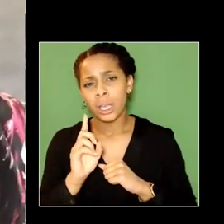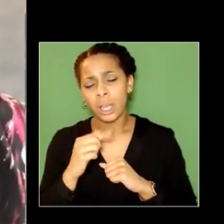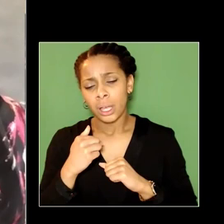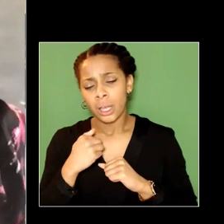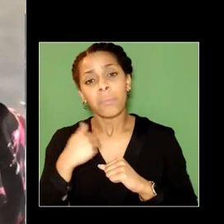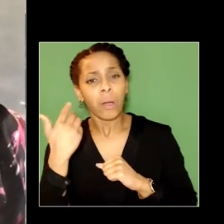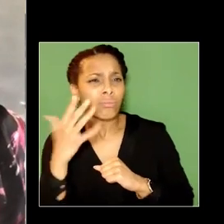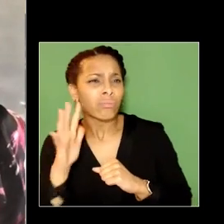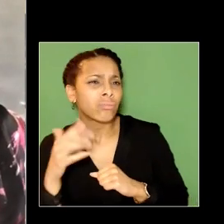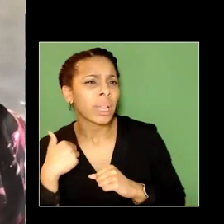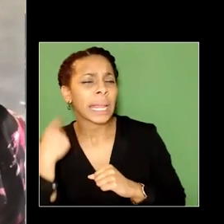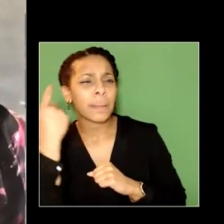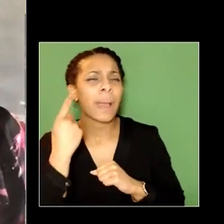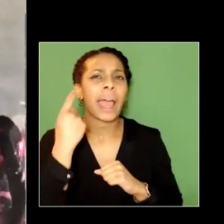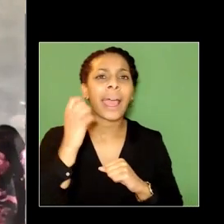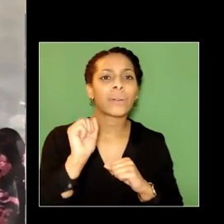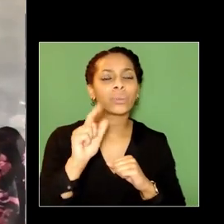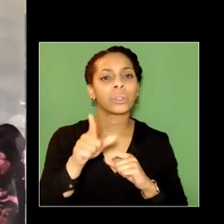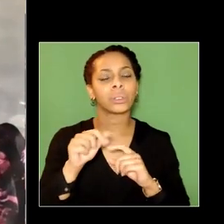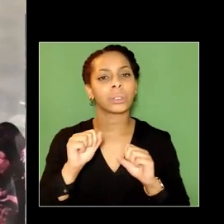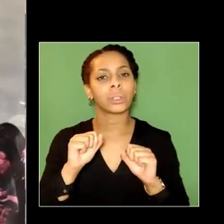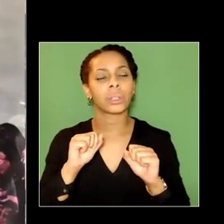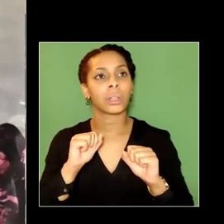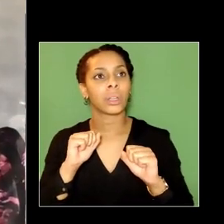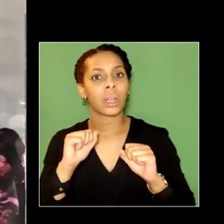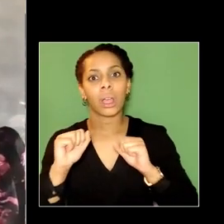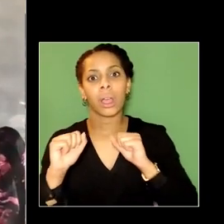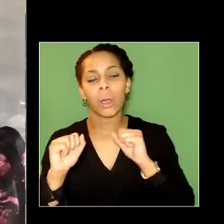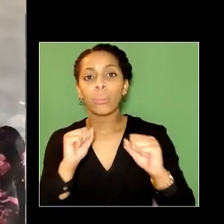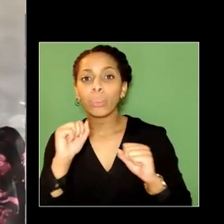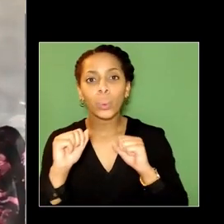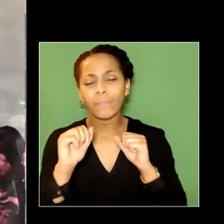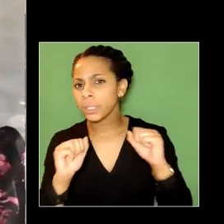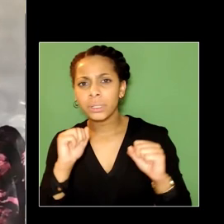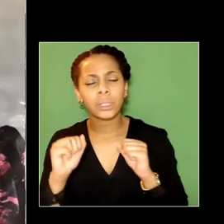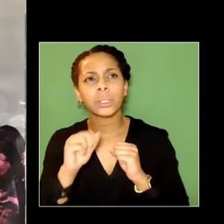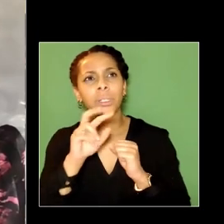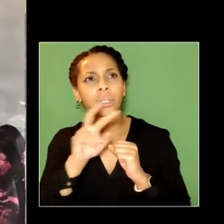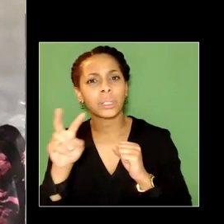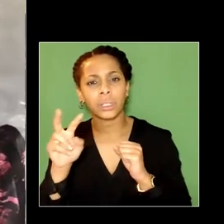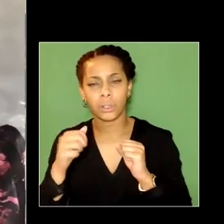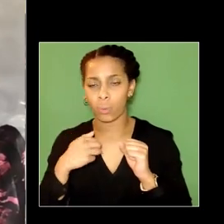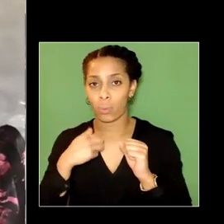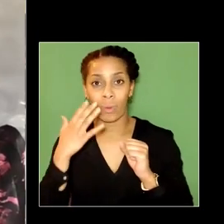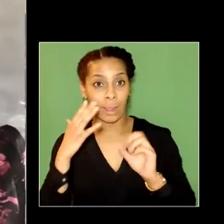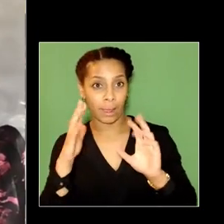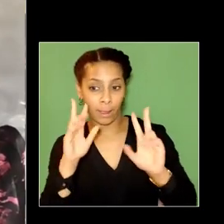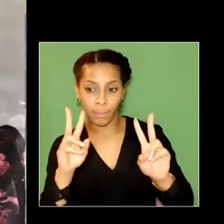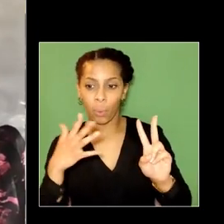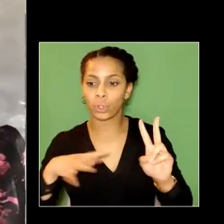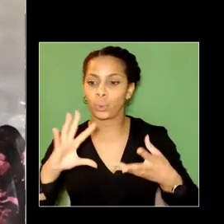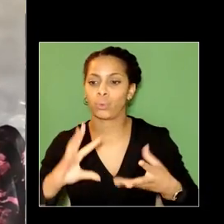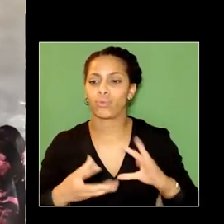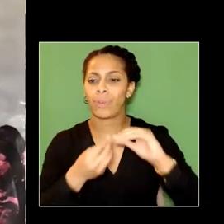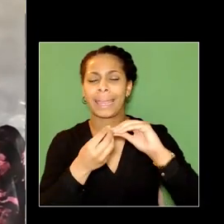movement of mark when I'm working, when I'm trying to create a sense of movement. It's a